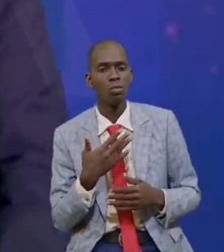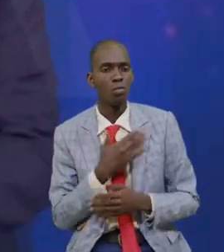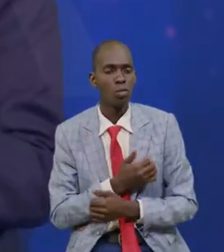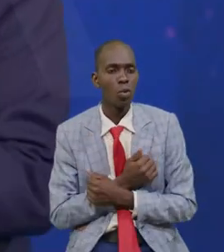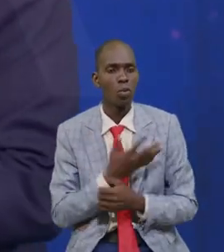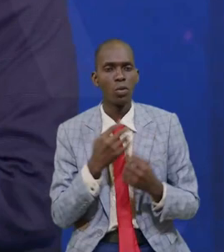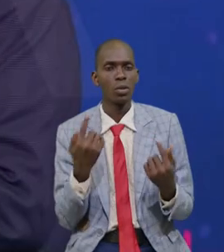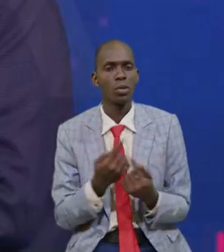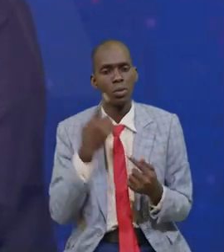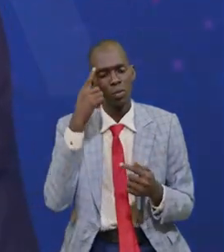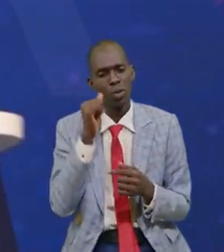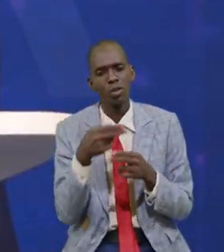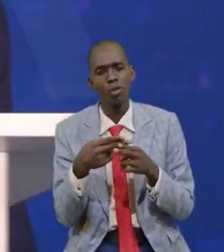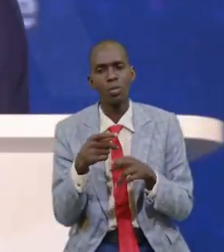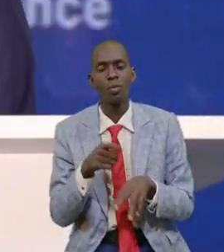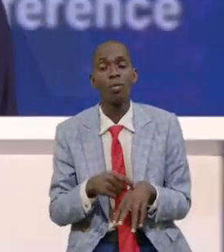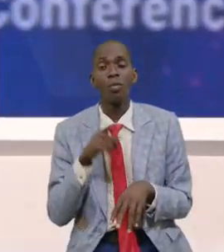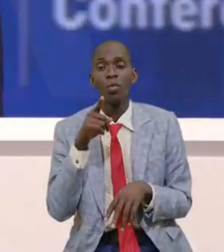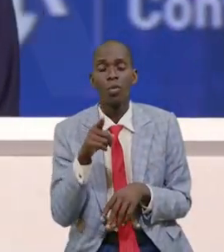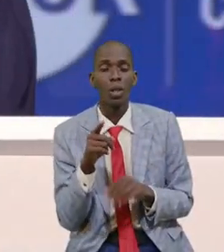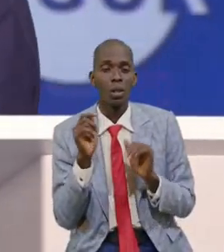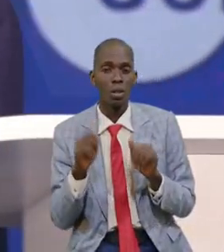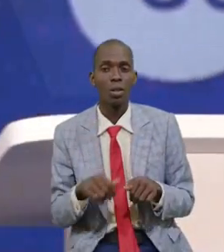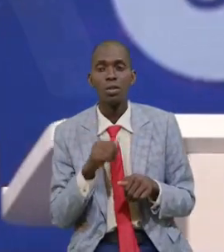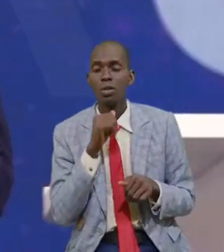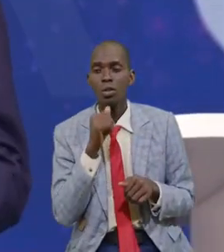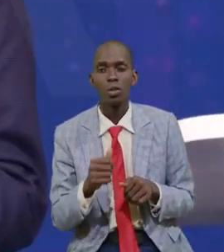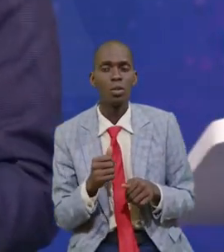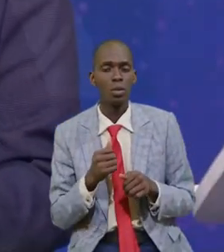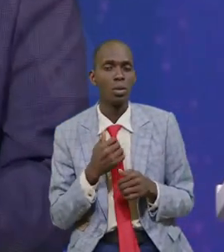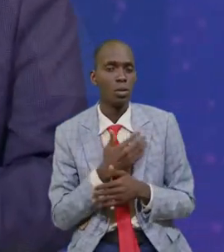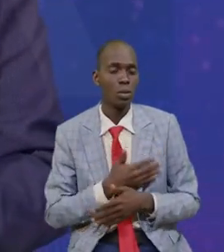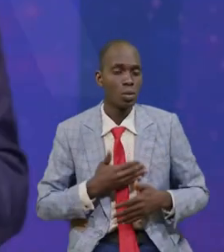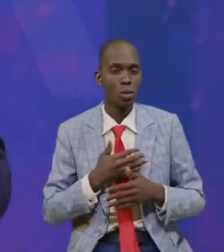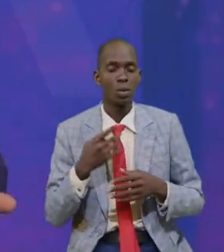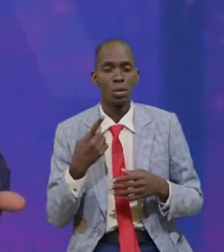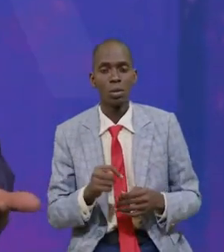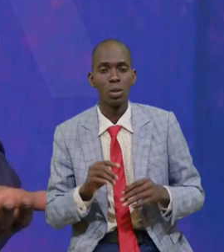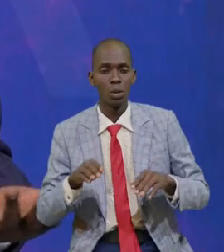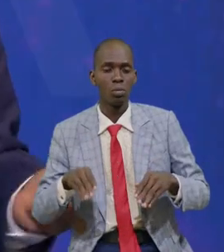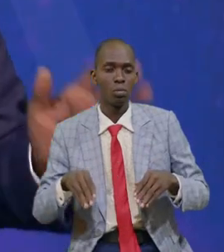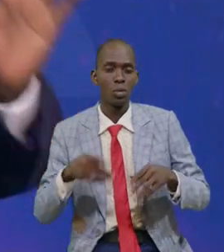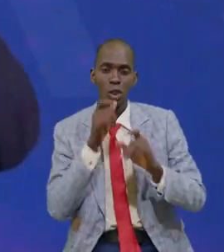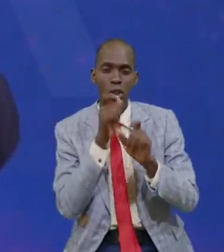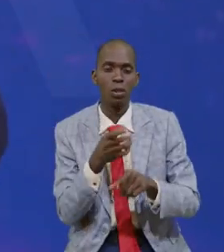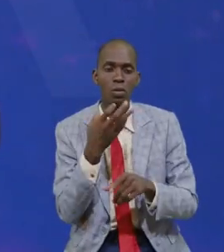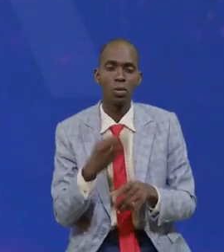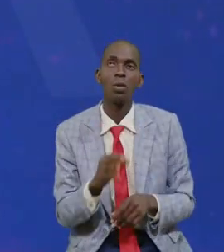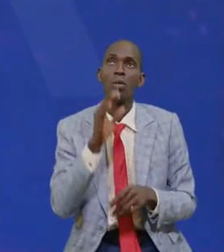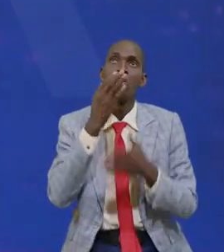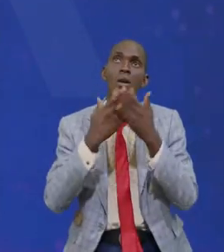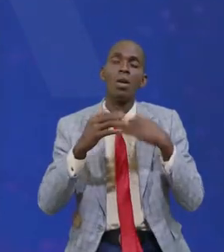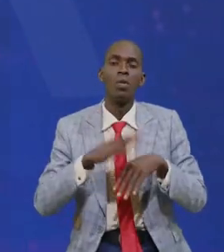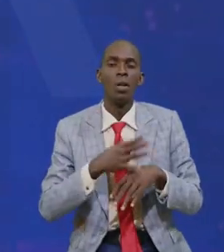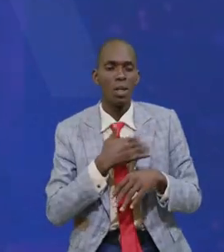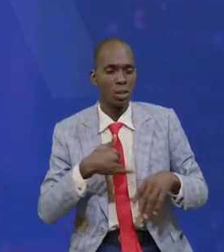season. You cannot enjoy the provisions of Calvary and enjoy the pleasures of sin, at